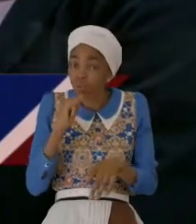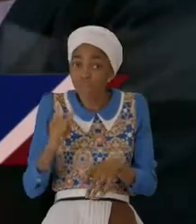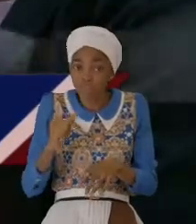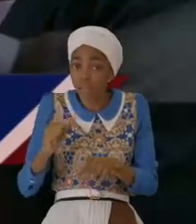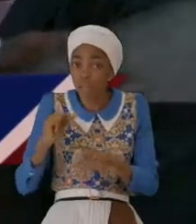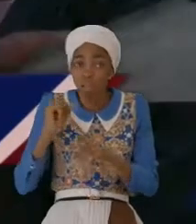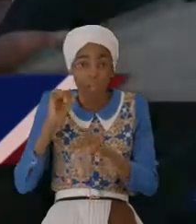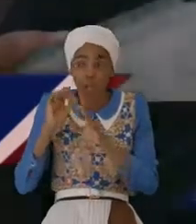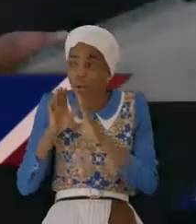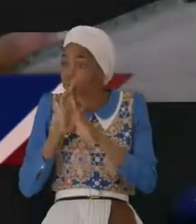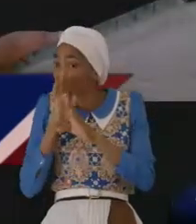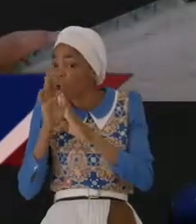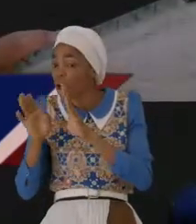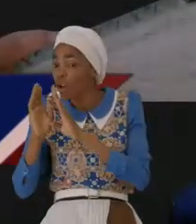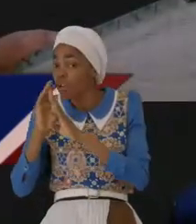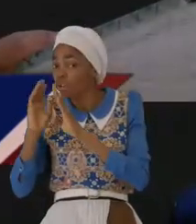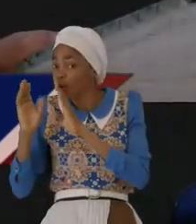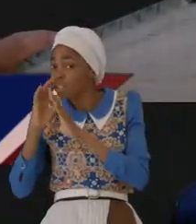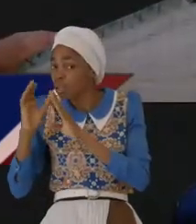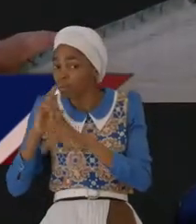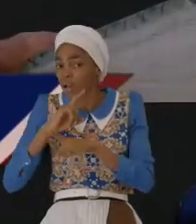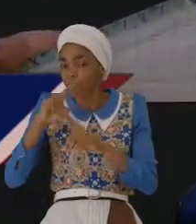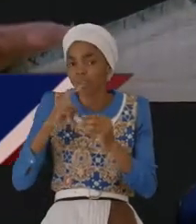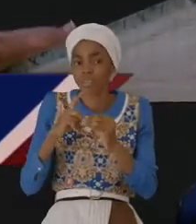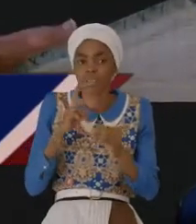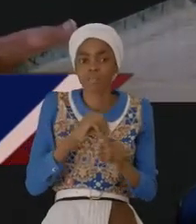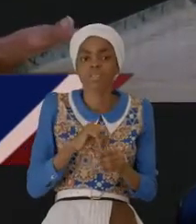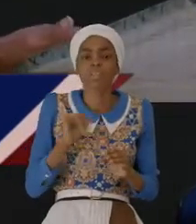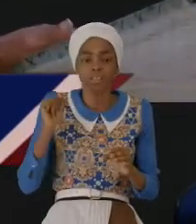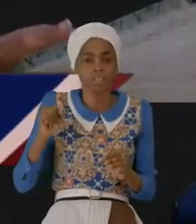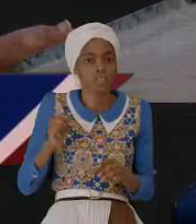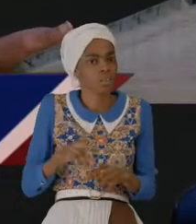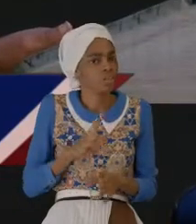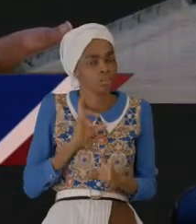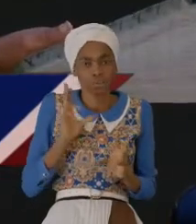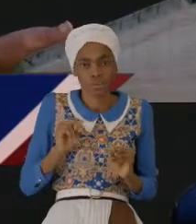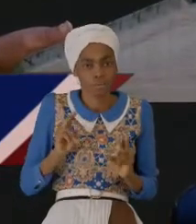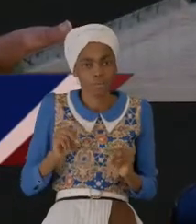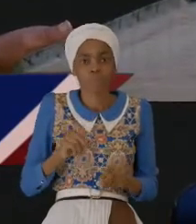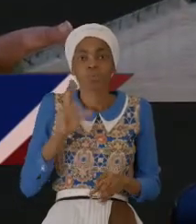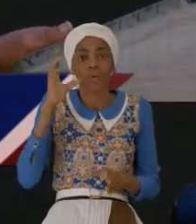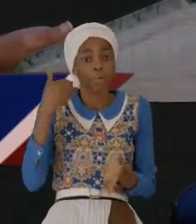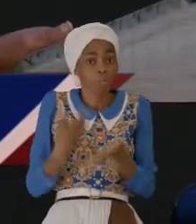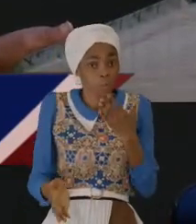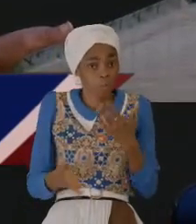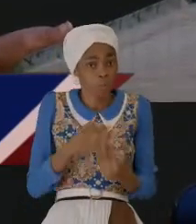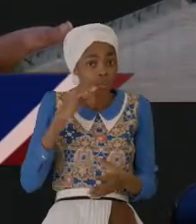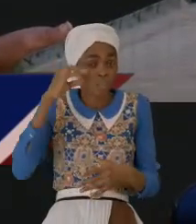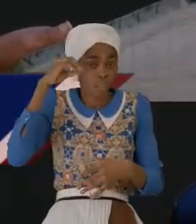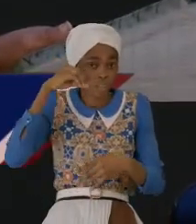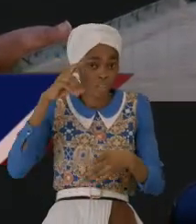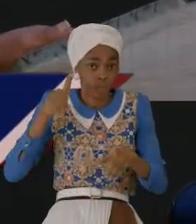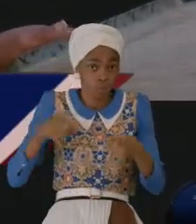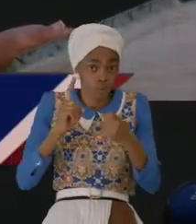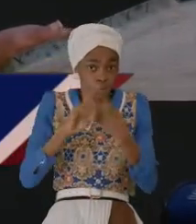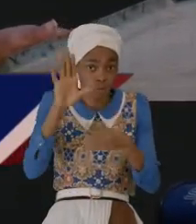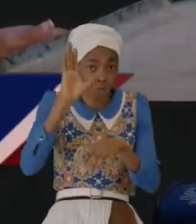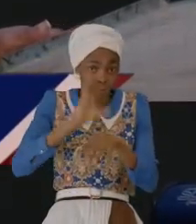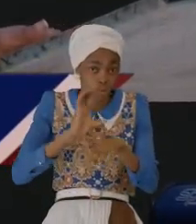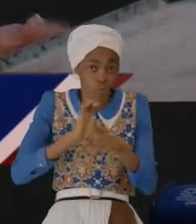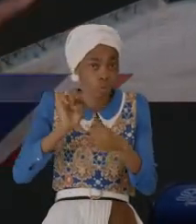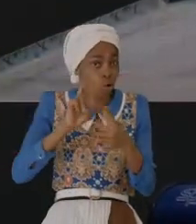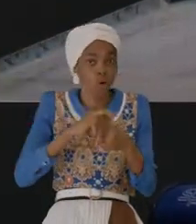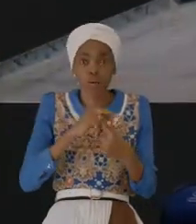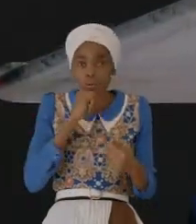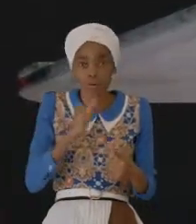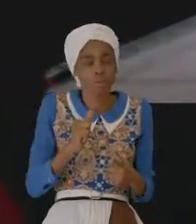whether it belongs to your church or does not belong to your church law walketh no ill to his